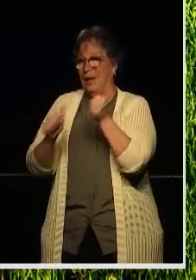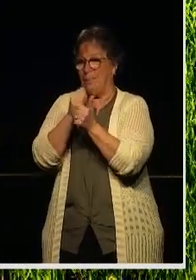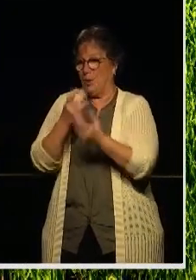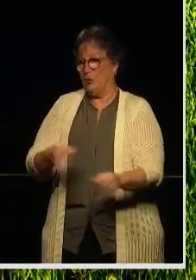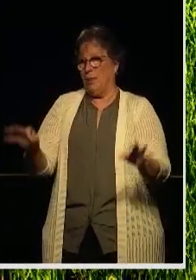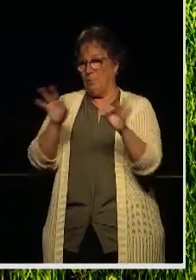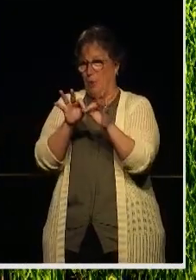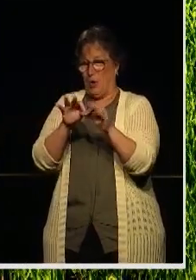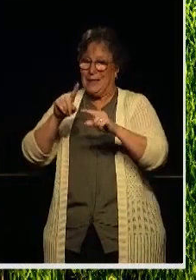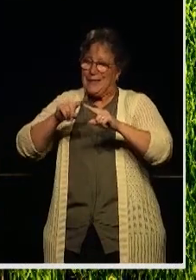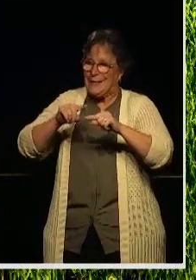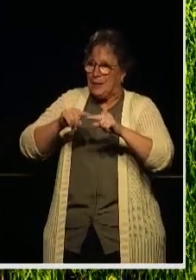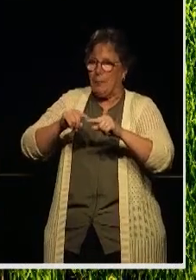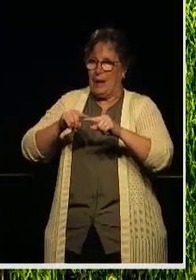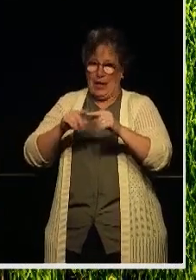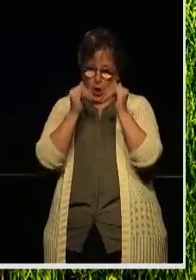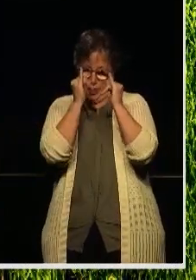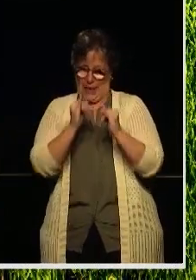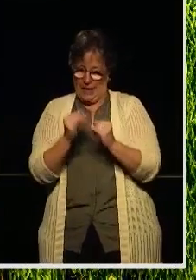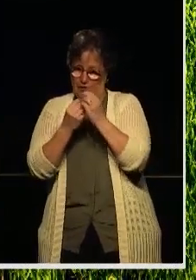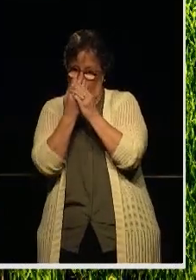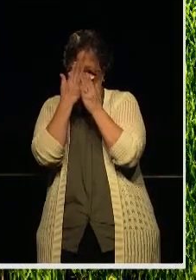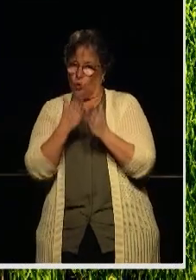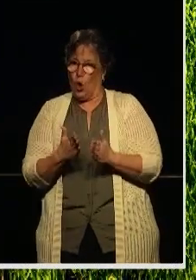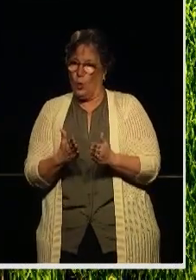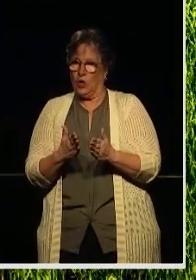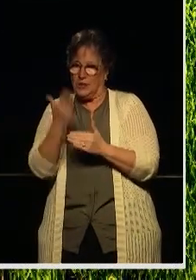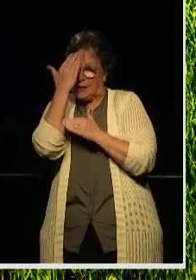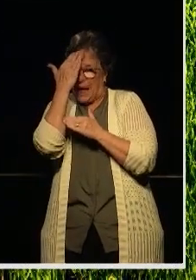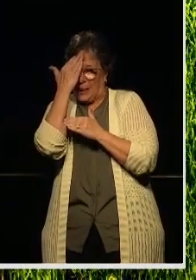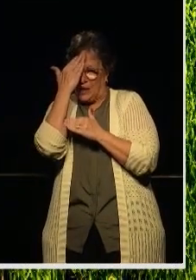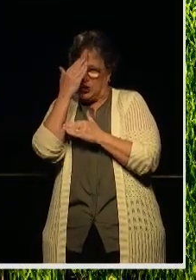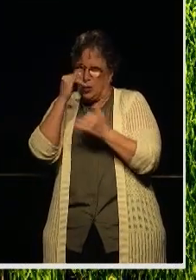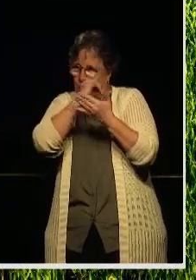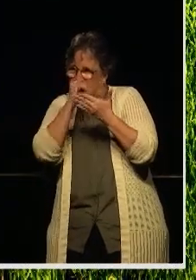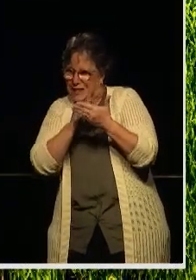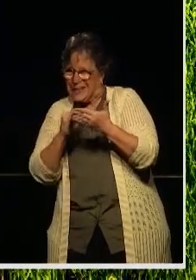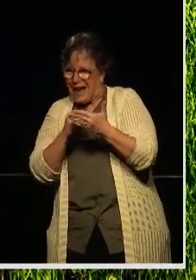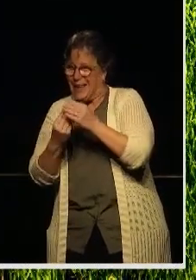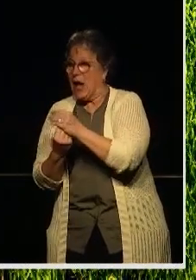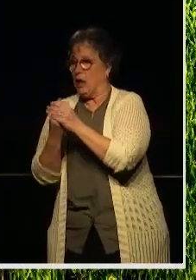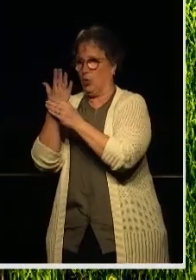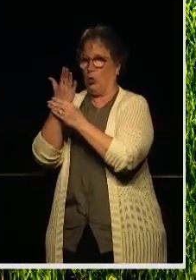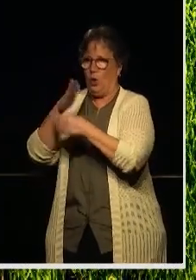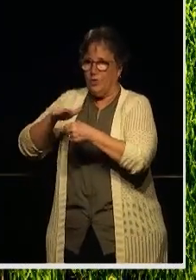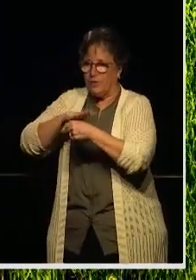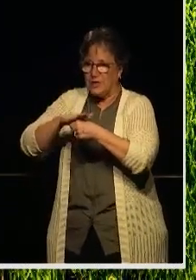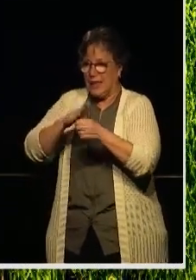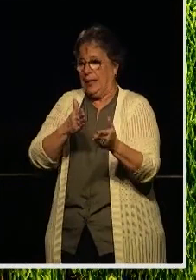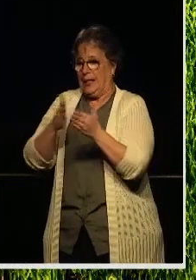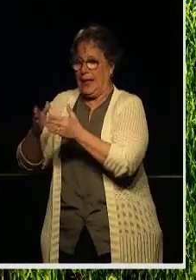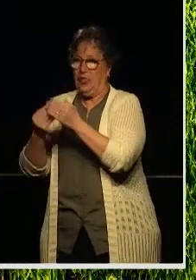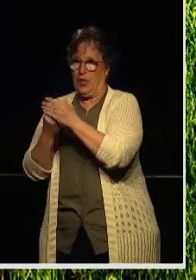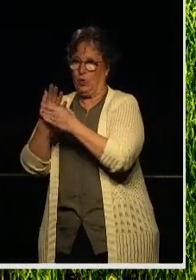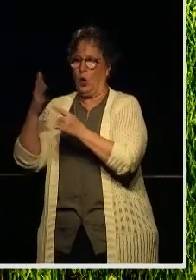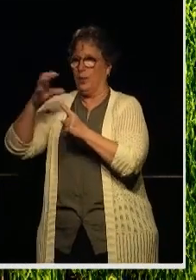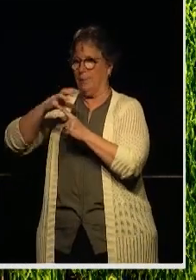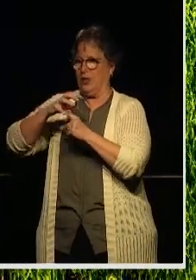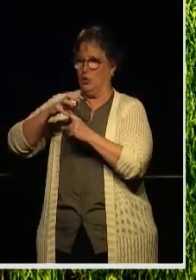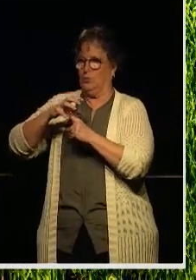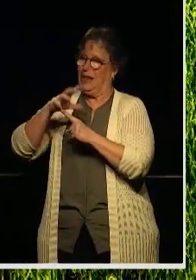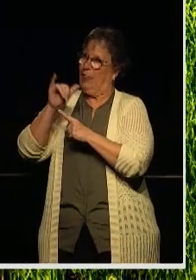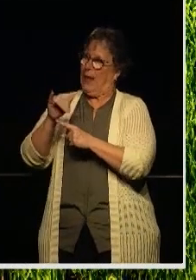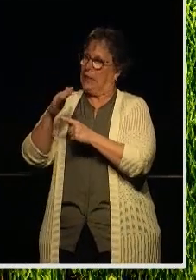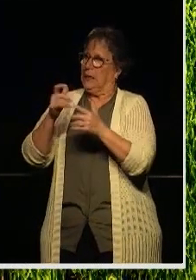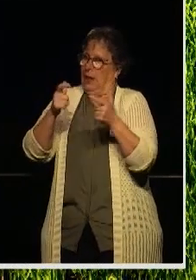on the individual grower's knowledge to design and build their facility, as well as actually grow the mushrooms. Now, that's a big burden to